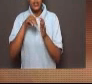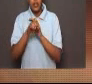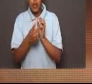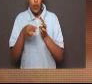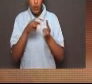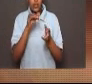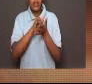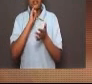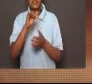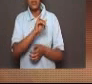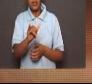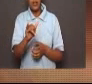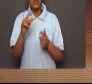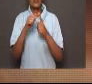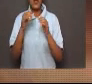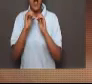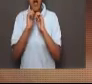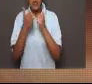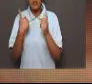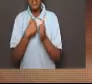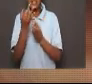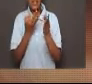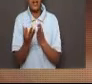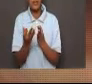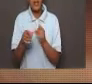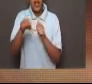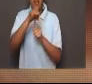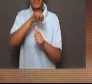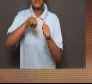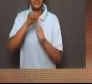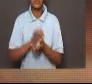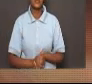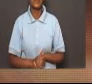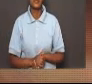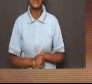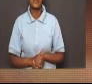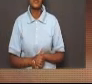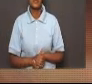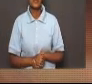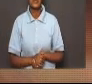way that is similar to how we describe atoms.